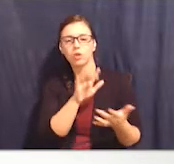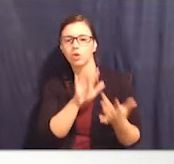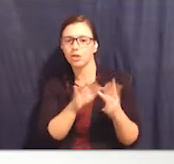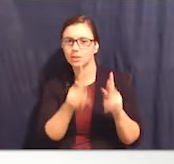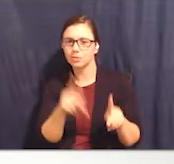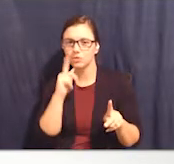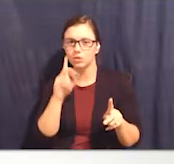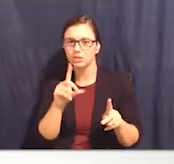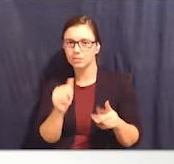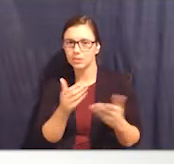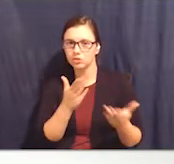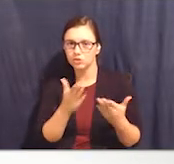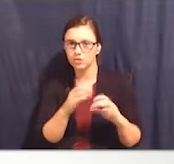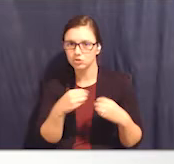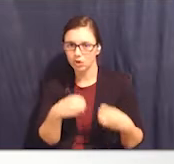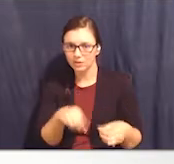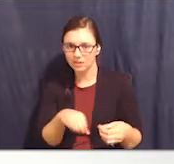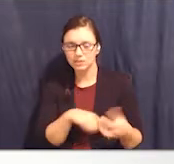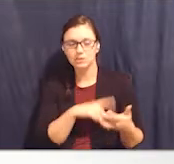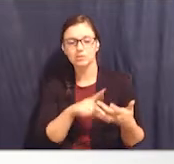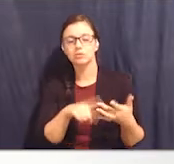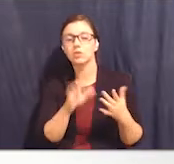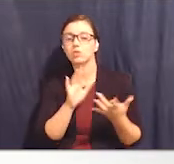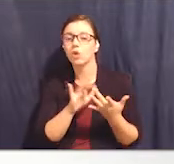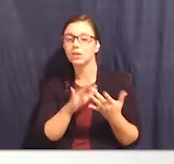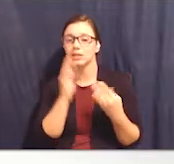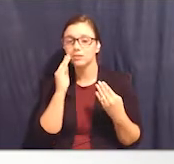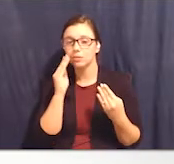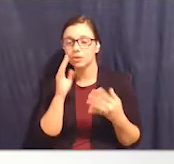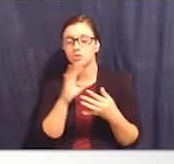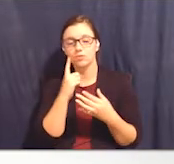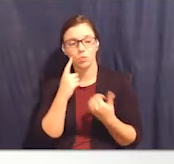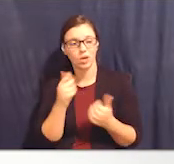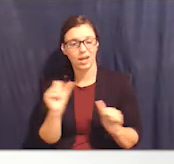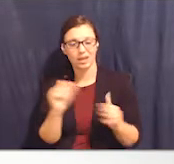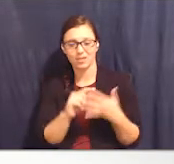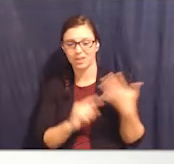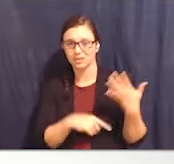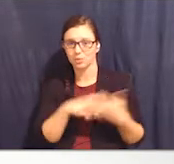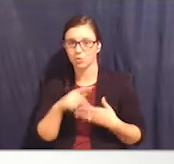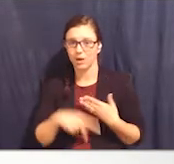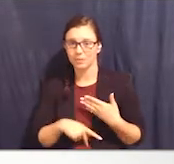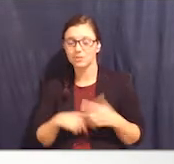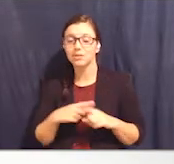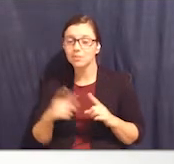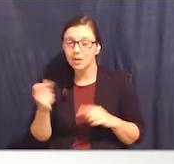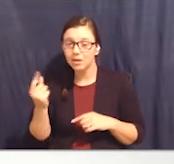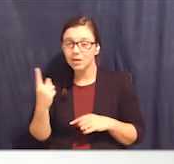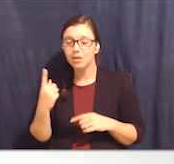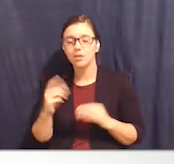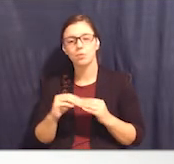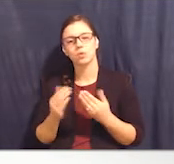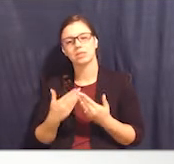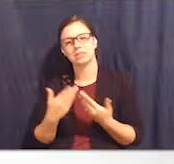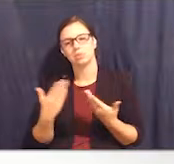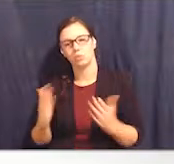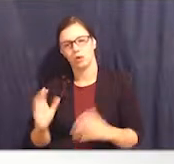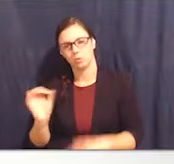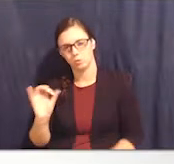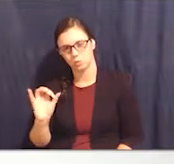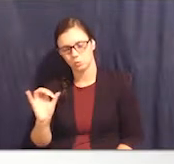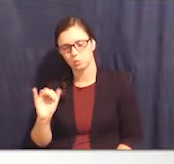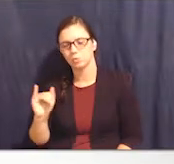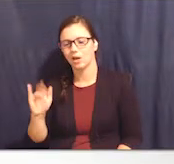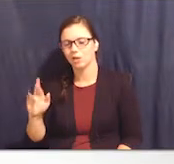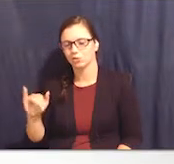be a program on multiple campuses. That's what they're doing. Florida Gulf Coast in Fort Myers, Florida International University, of